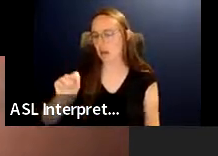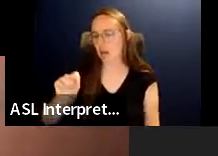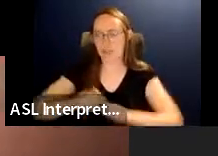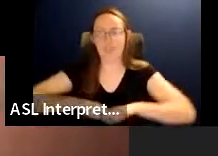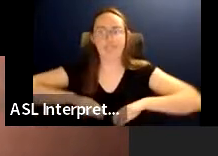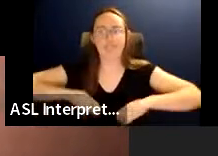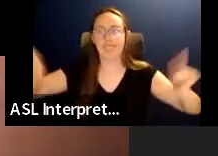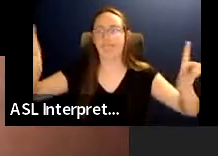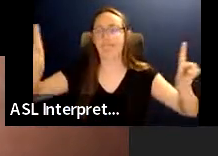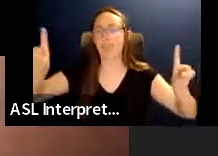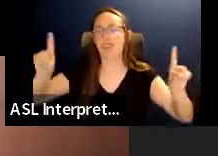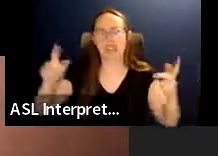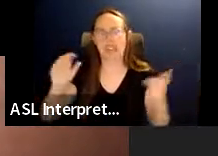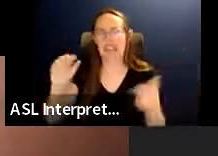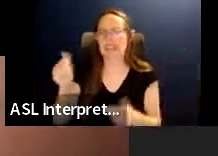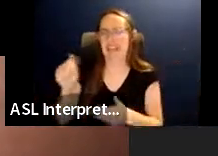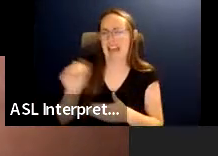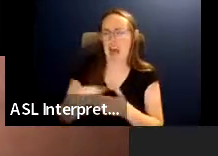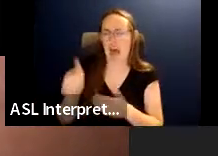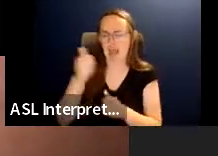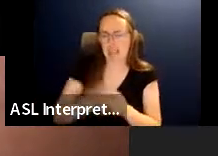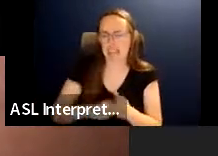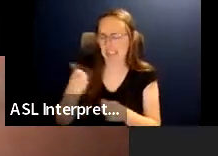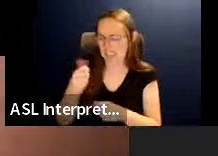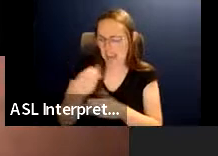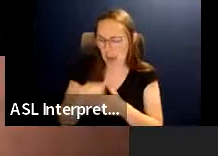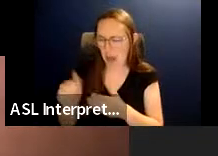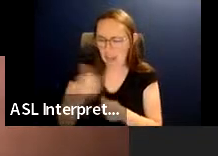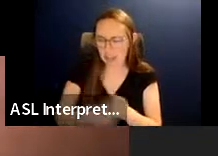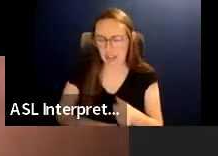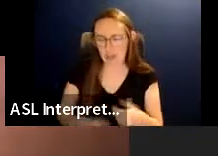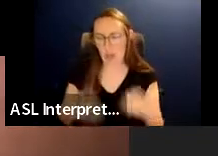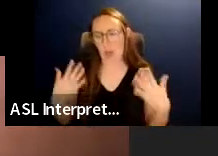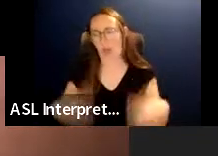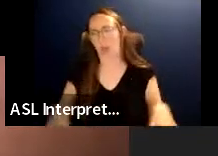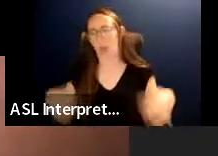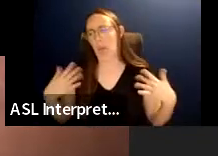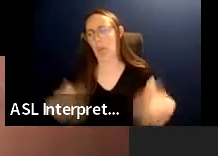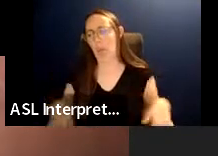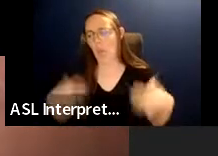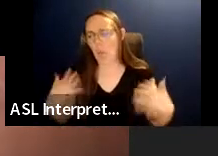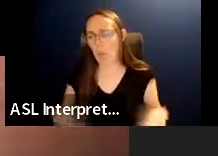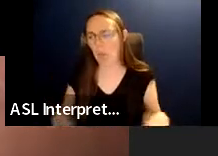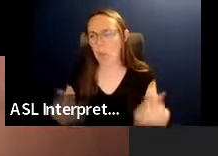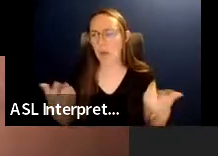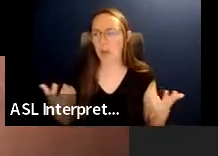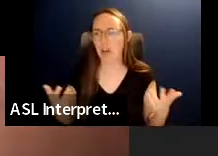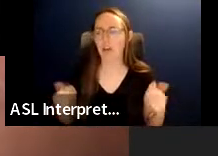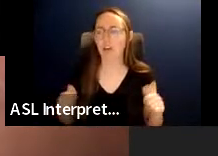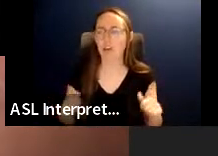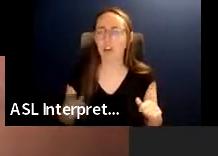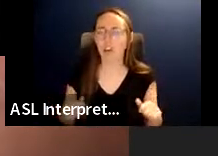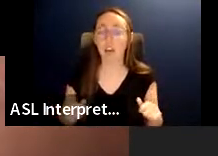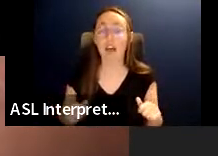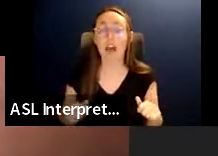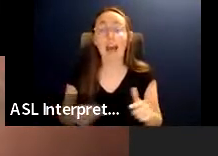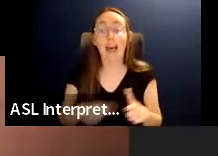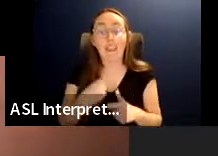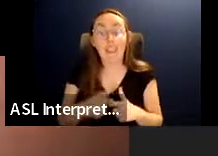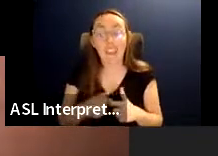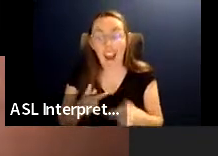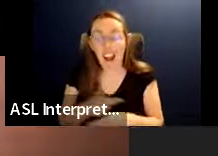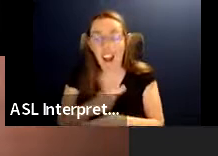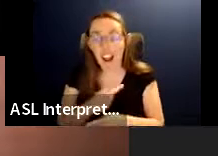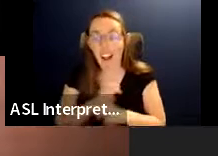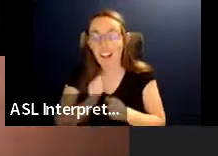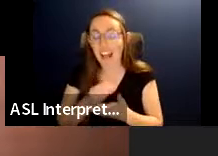selling them for like $10 on the internet. I was like, holy cow. And then I found out a way that I could get them for 48